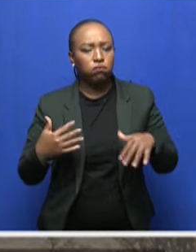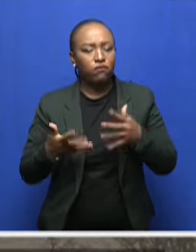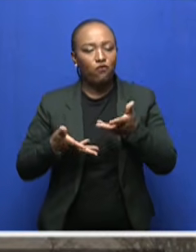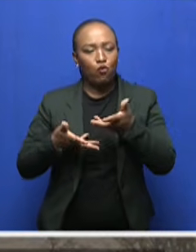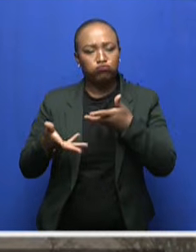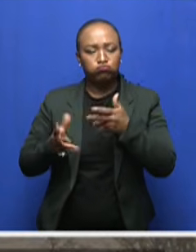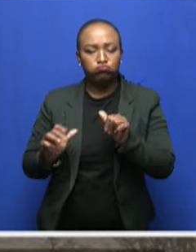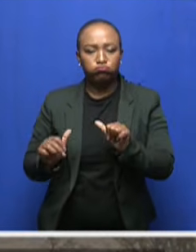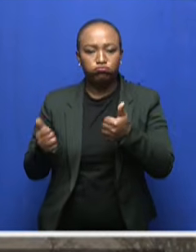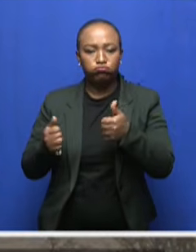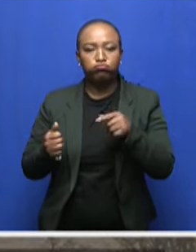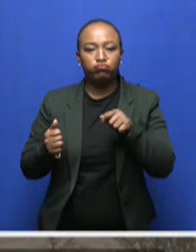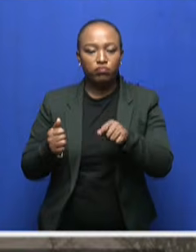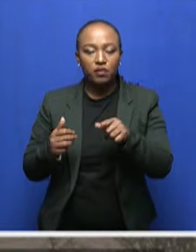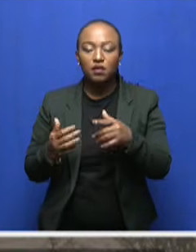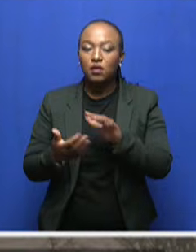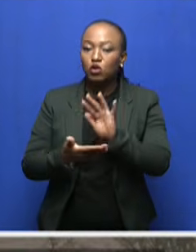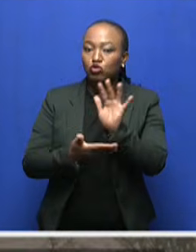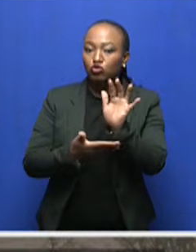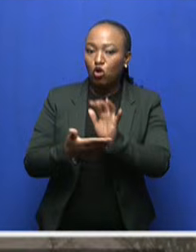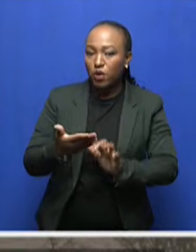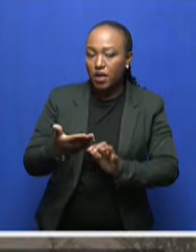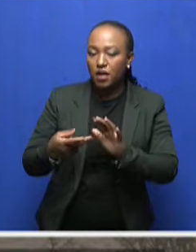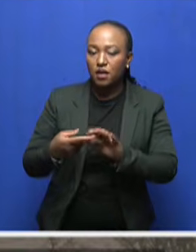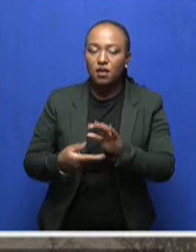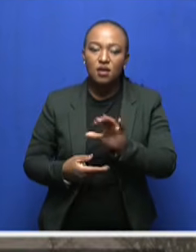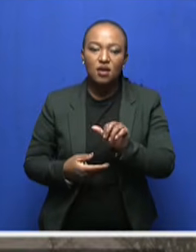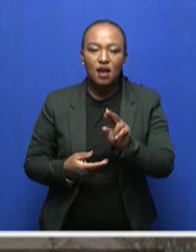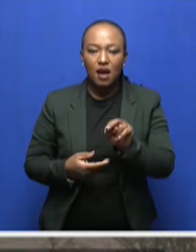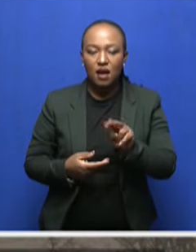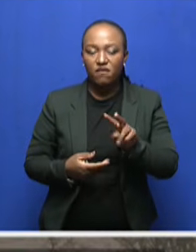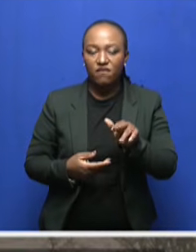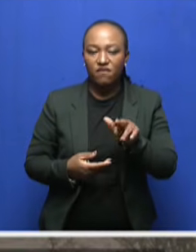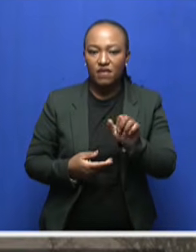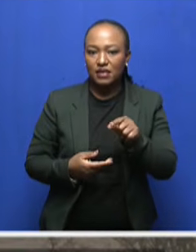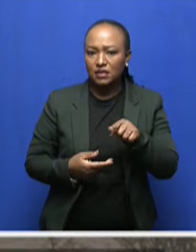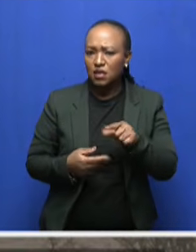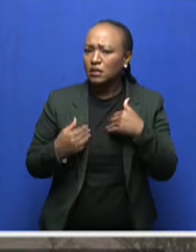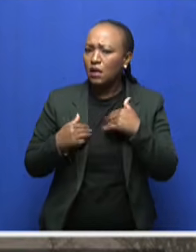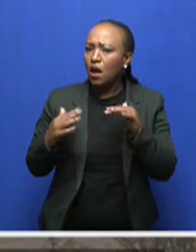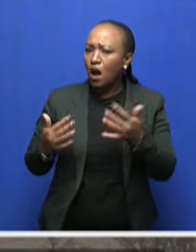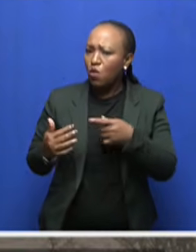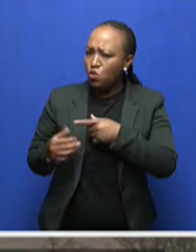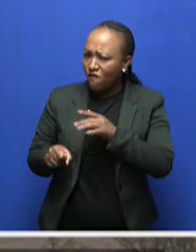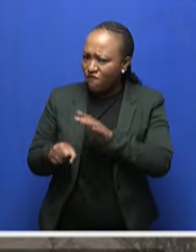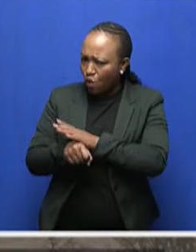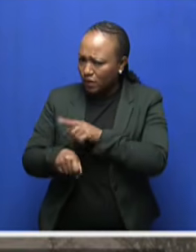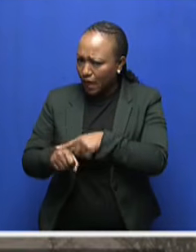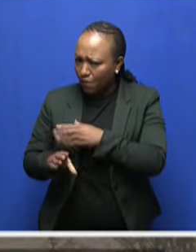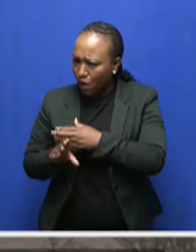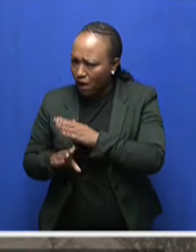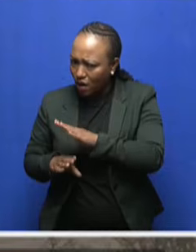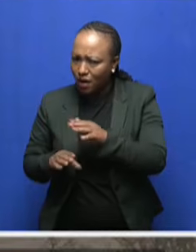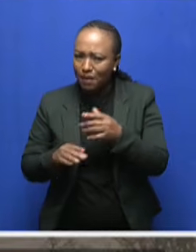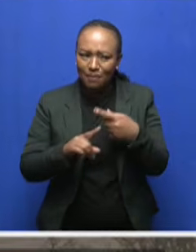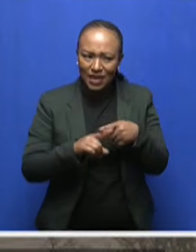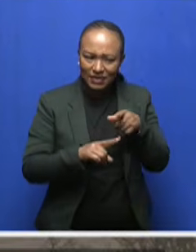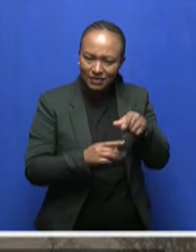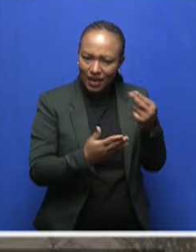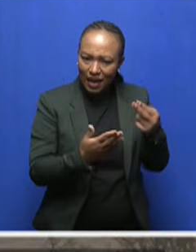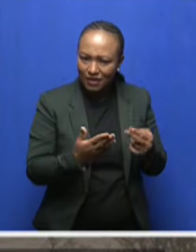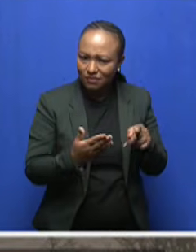us a little bit more about the story in Canvas, how it started for you, alongside your full-time career as well, but just that joy that it brings